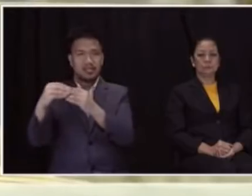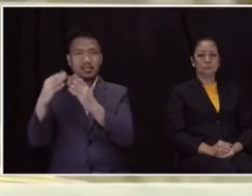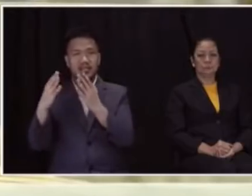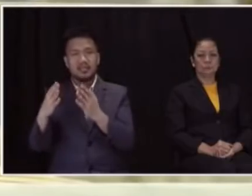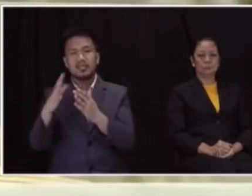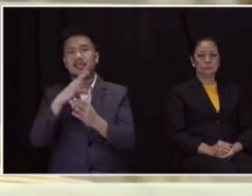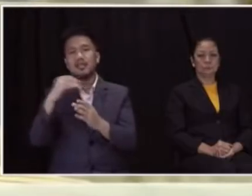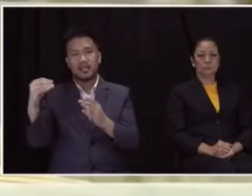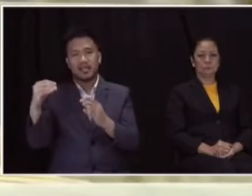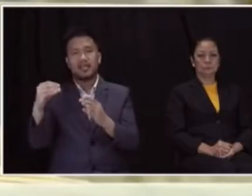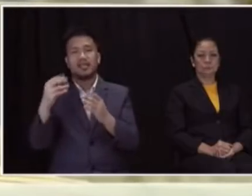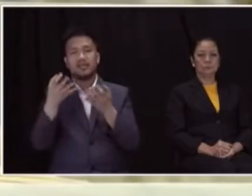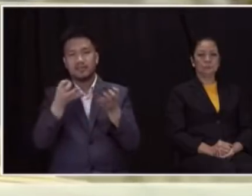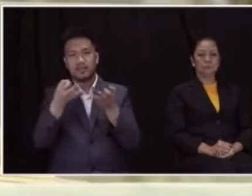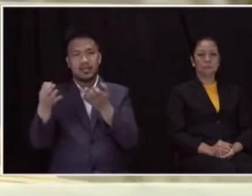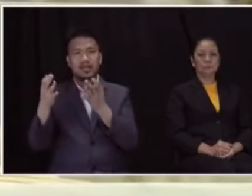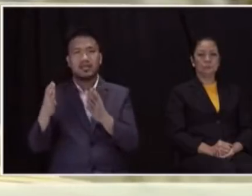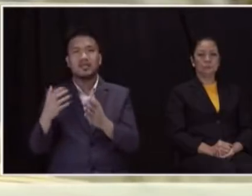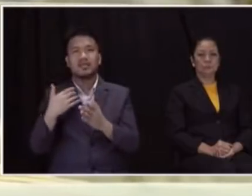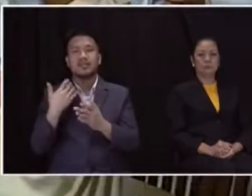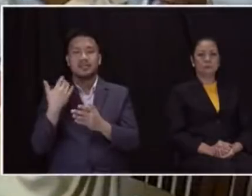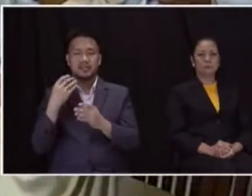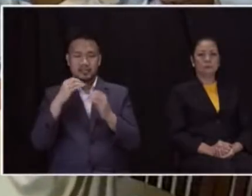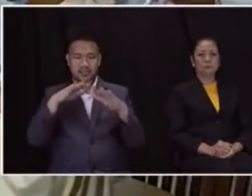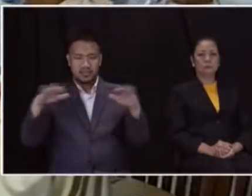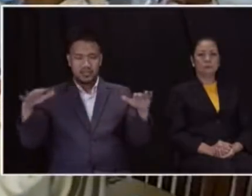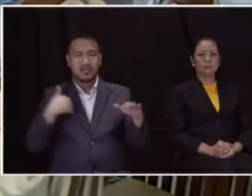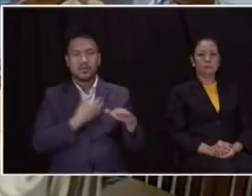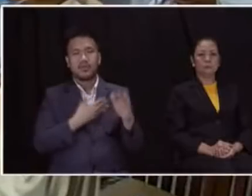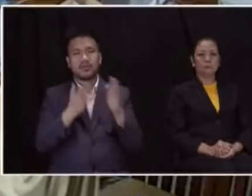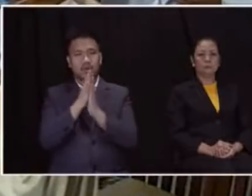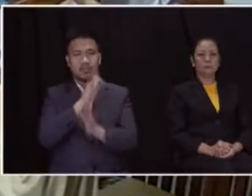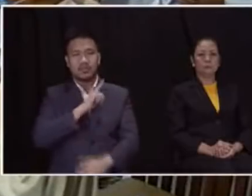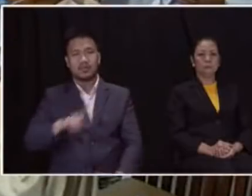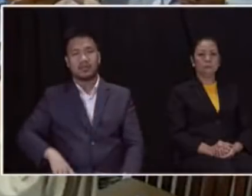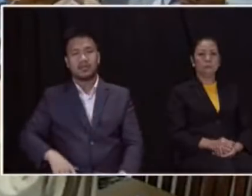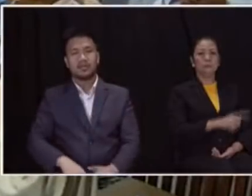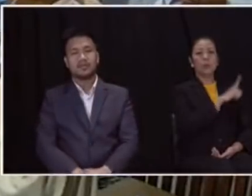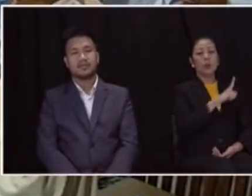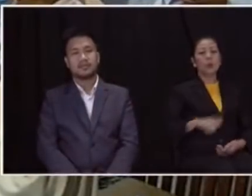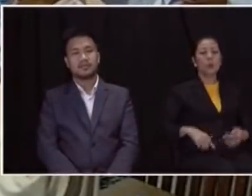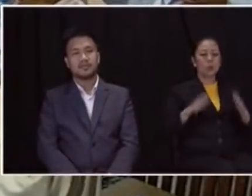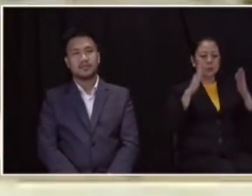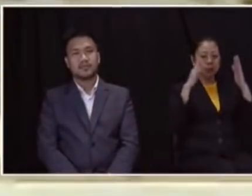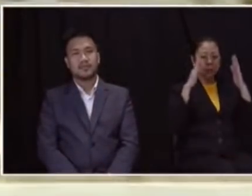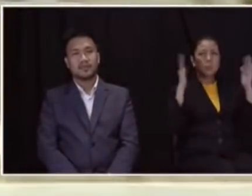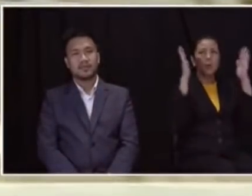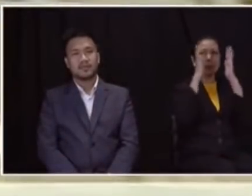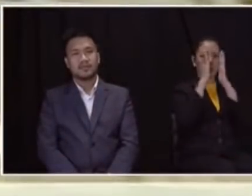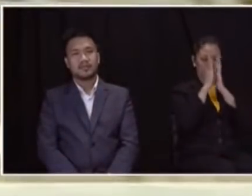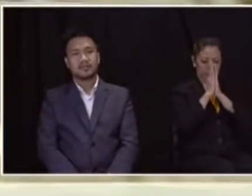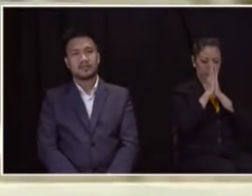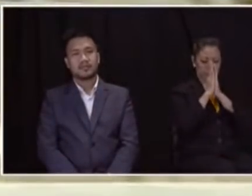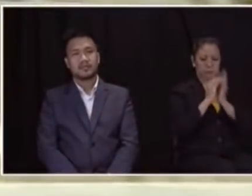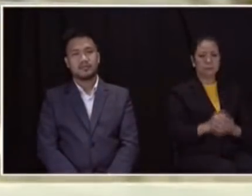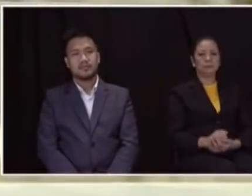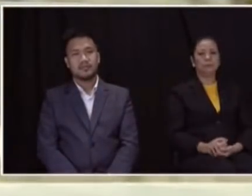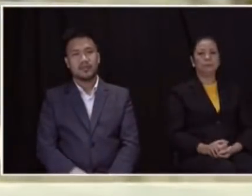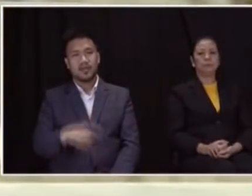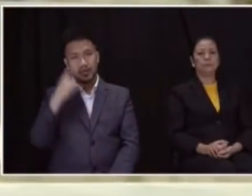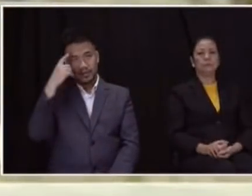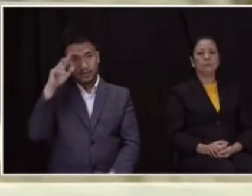her children, let us pray to the Lord. Lord, hear our prayer. For Francis,